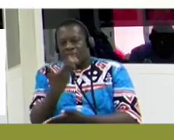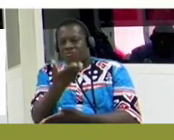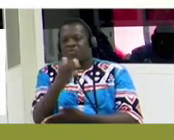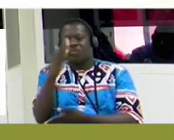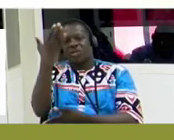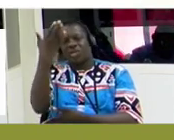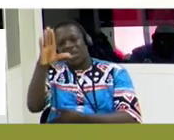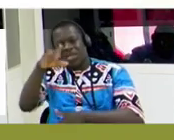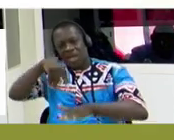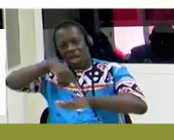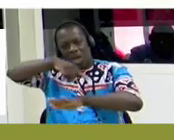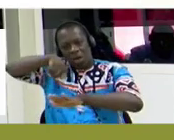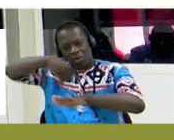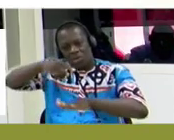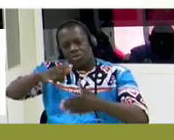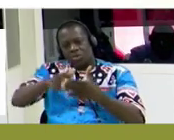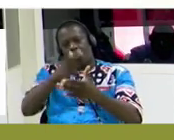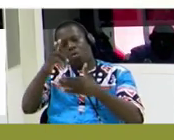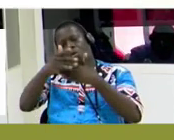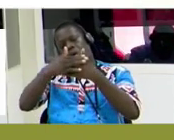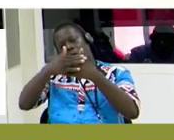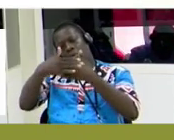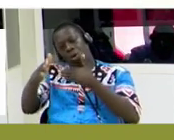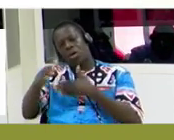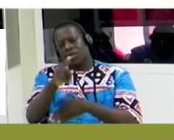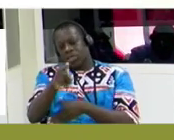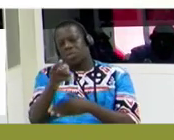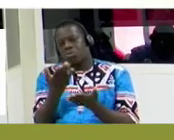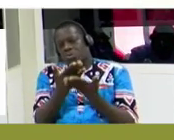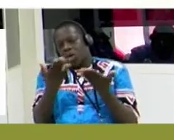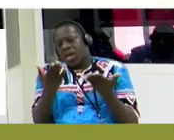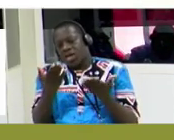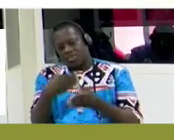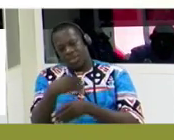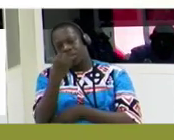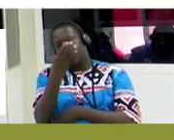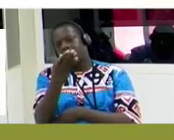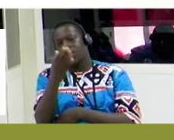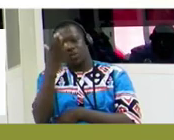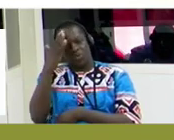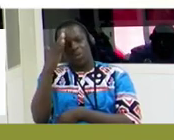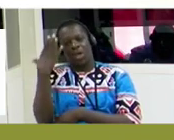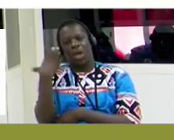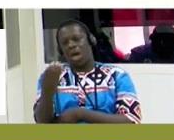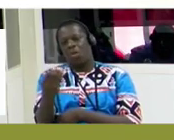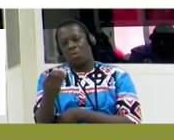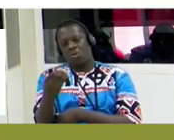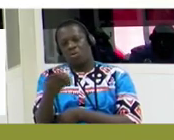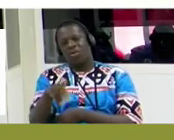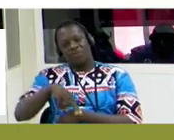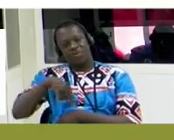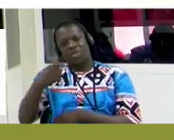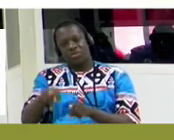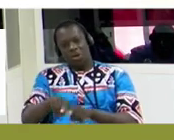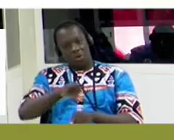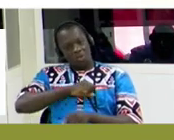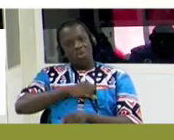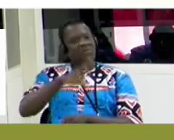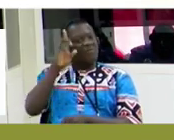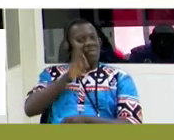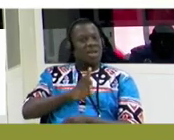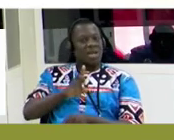hours or more. That's why I said I know how pain is, because my father was killed right in front of me. I was